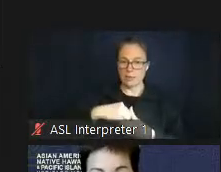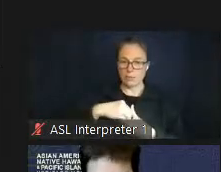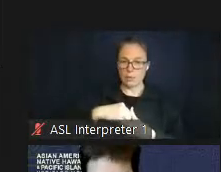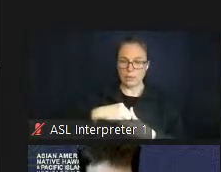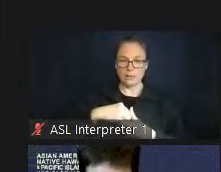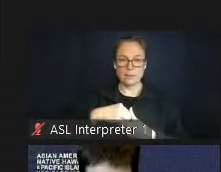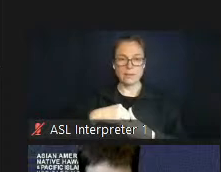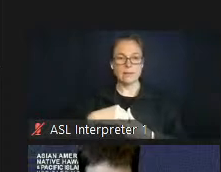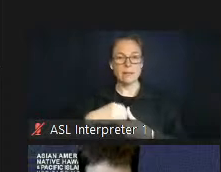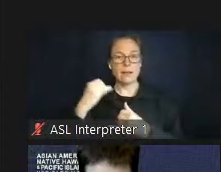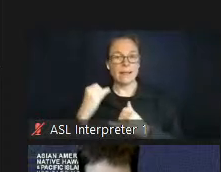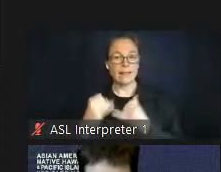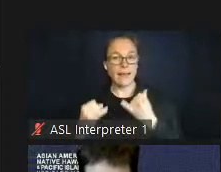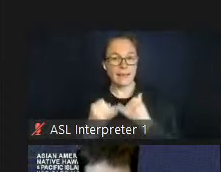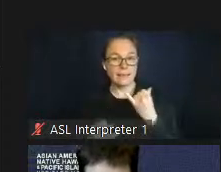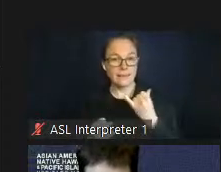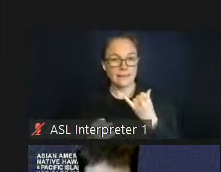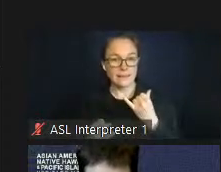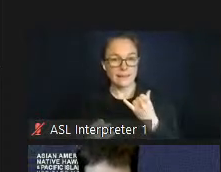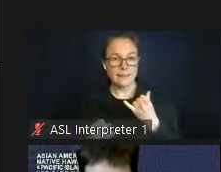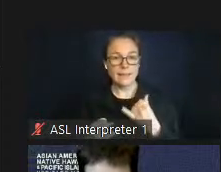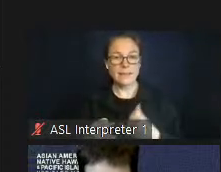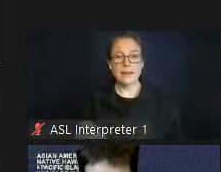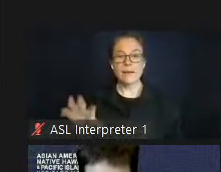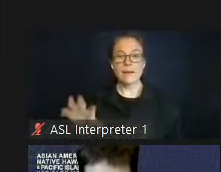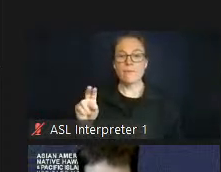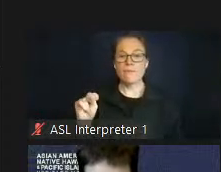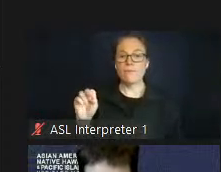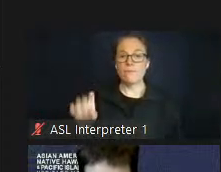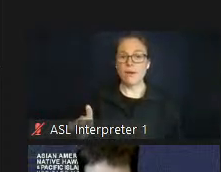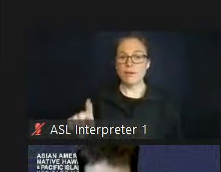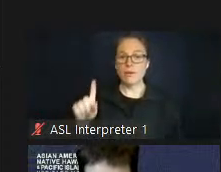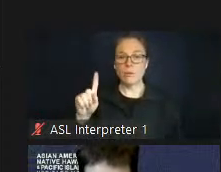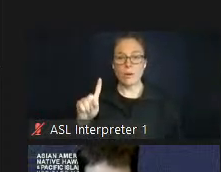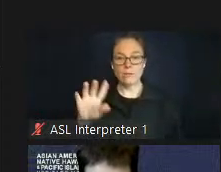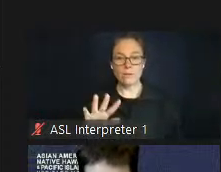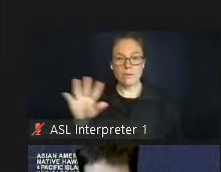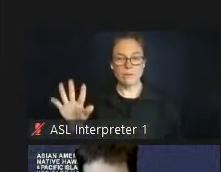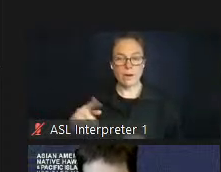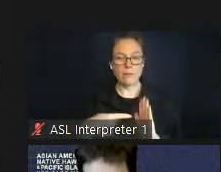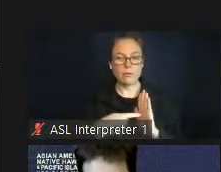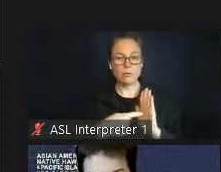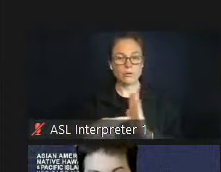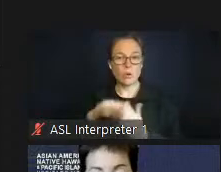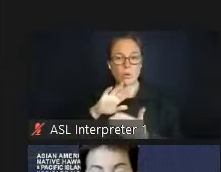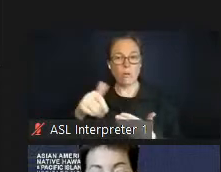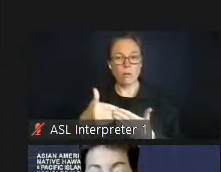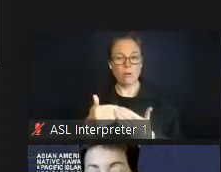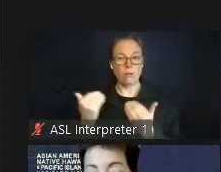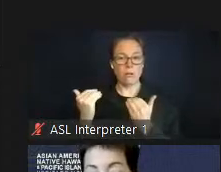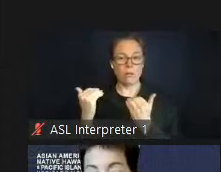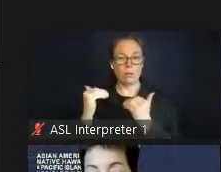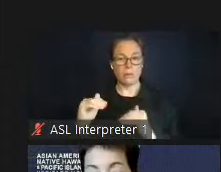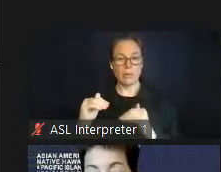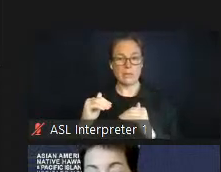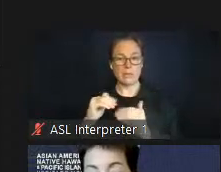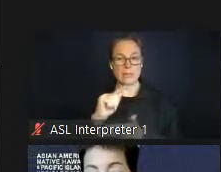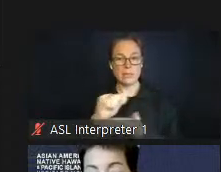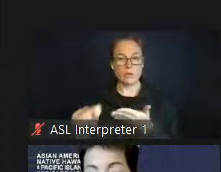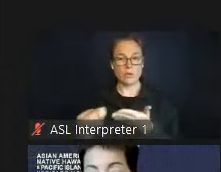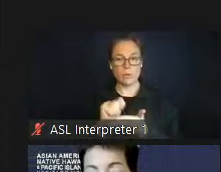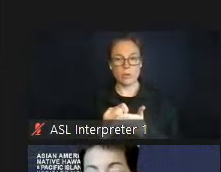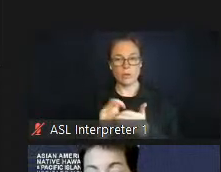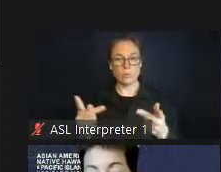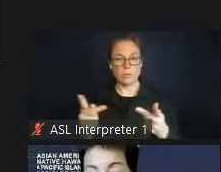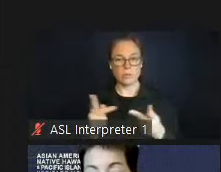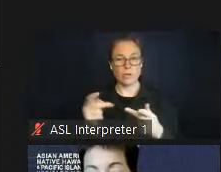Finally, positions in Fund 155 represent all of the actual limited duration positions that have been hired